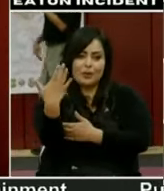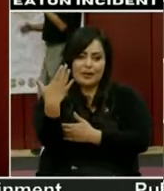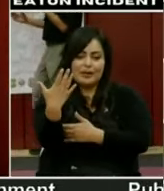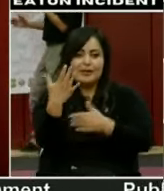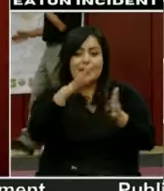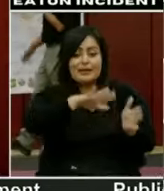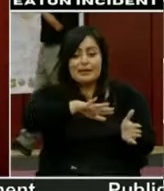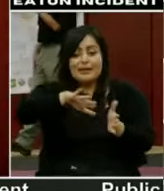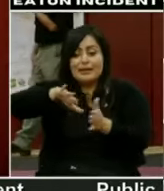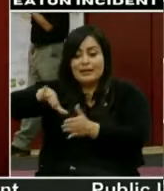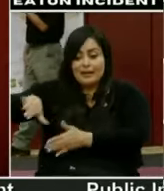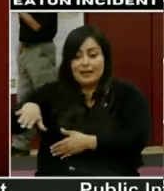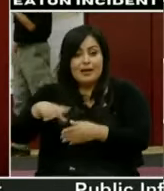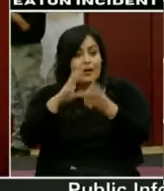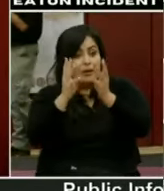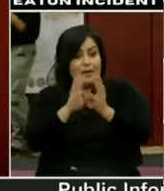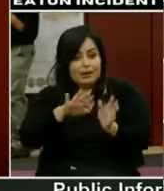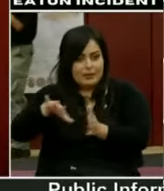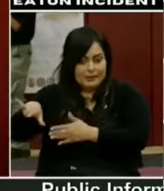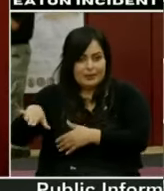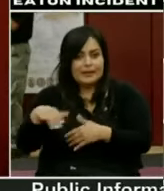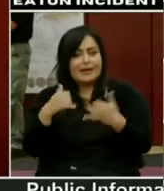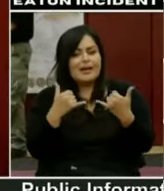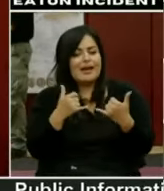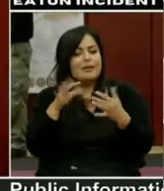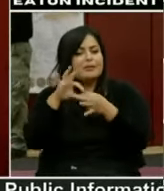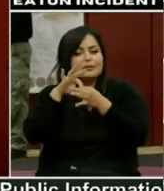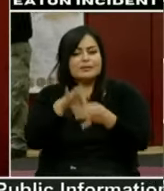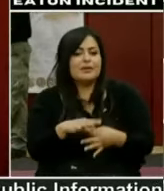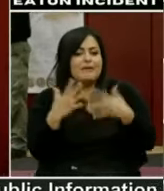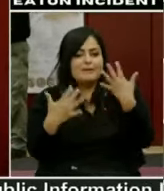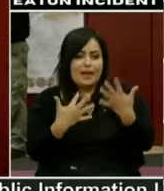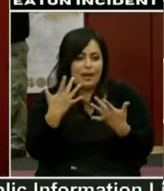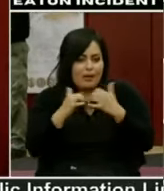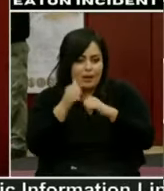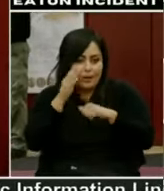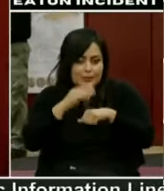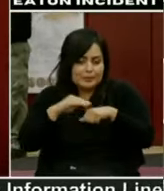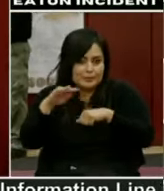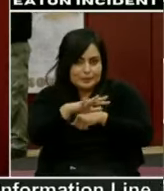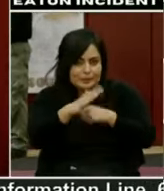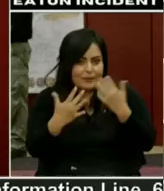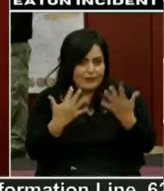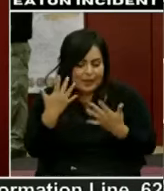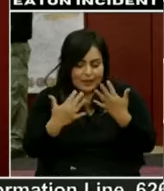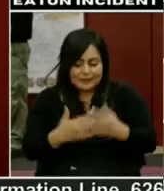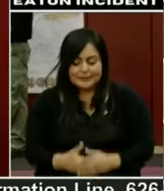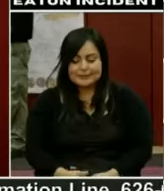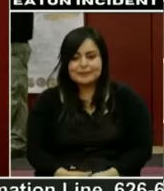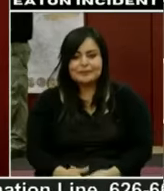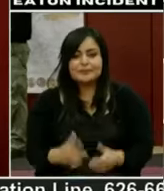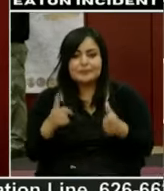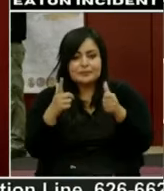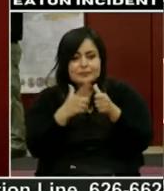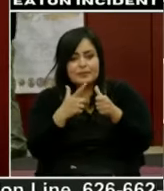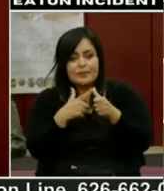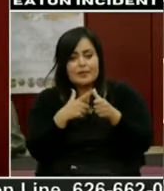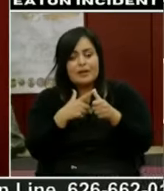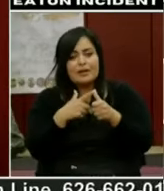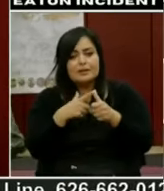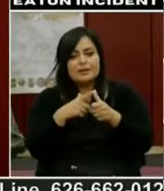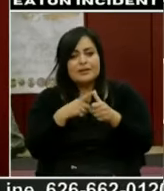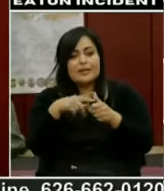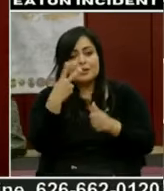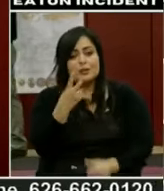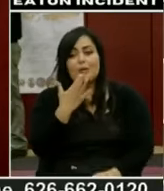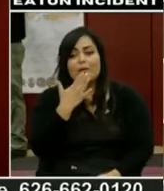weather-wise, what's that mean for the fire? Ernie mentioned a couple of things. The first thing I want to draw your attention to is that the two colors